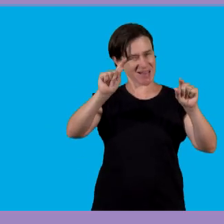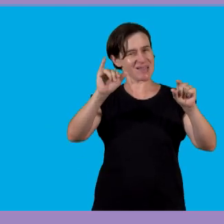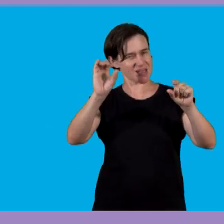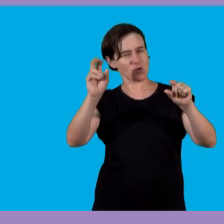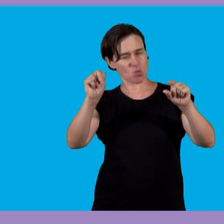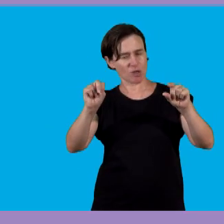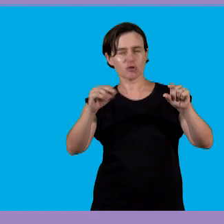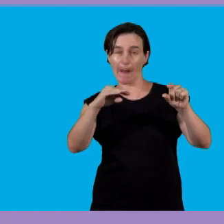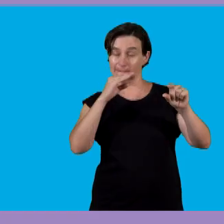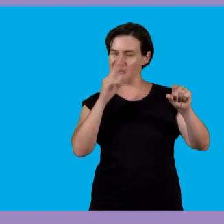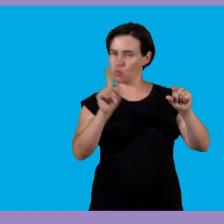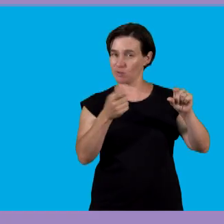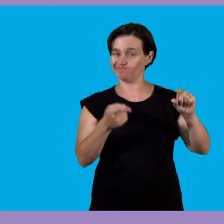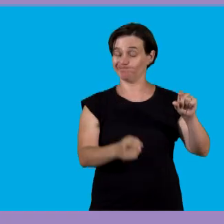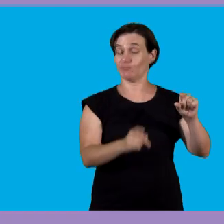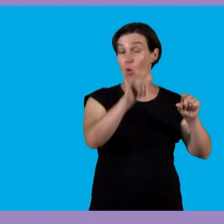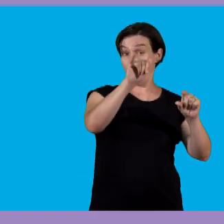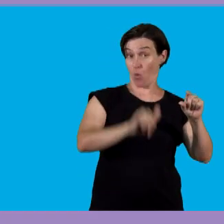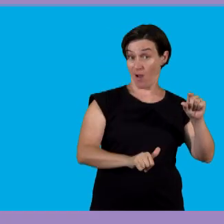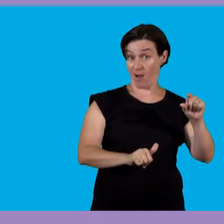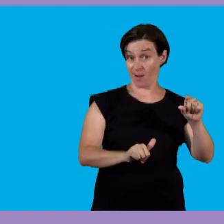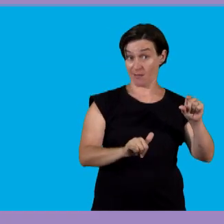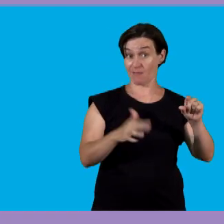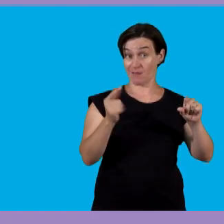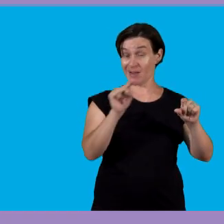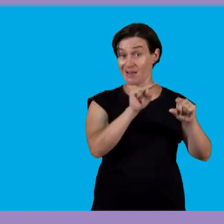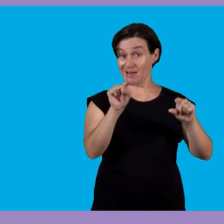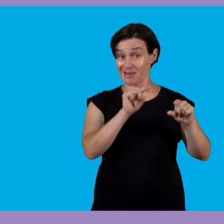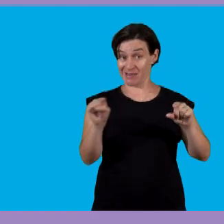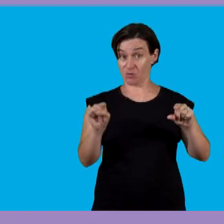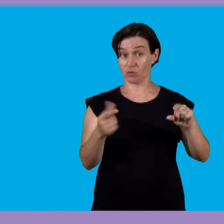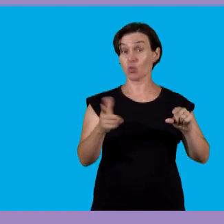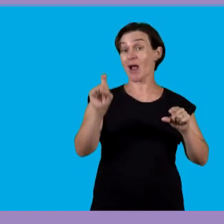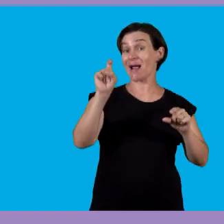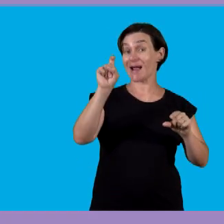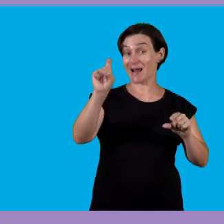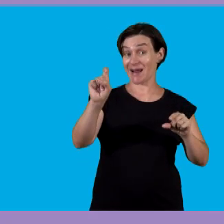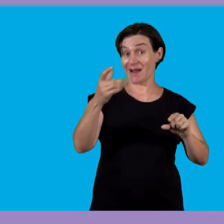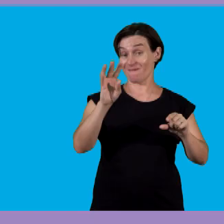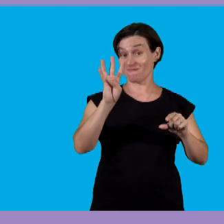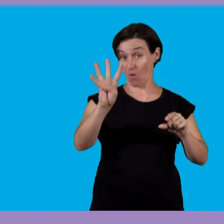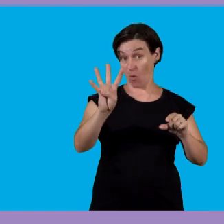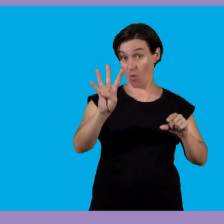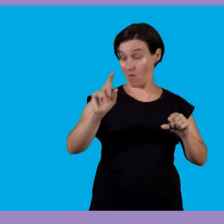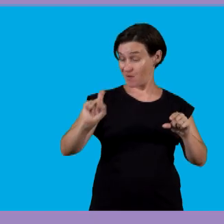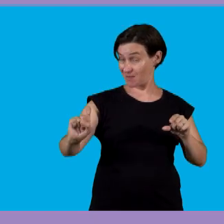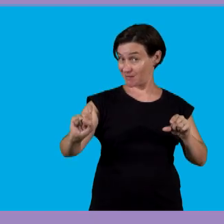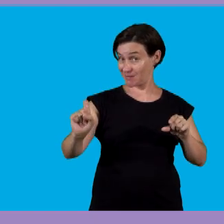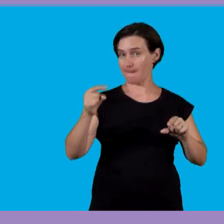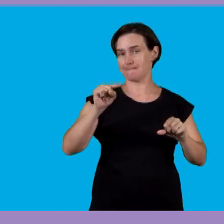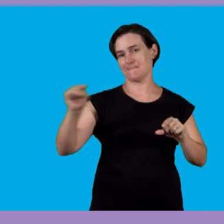get the output value, we are going to take the input value and multiply it by 4, so that is